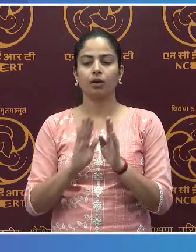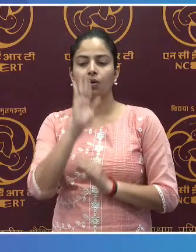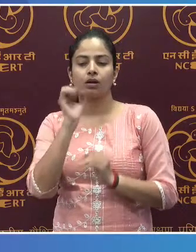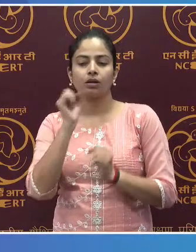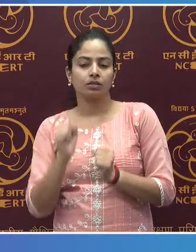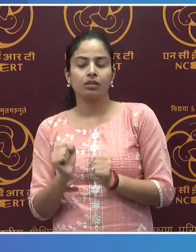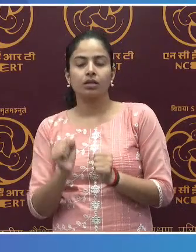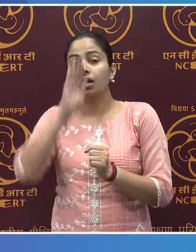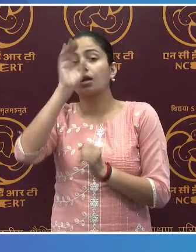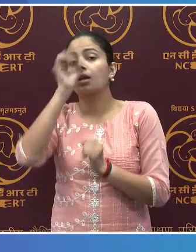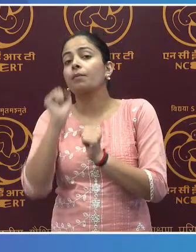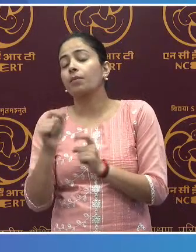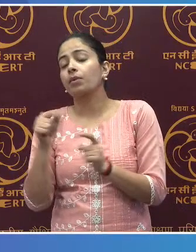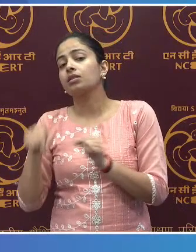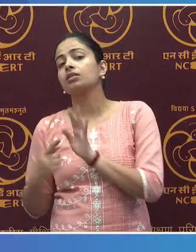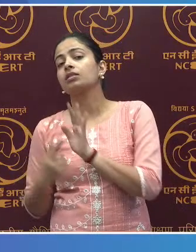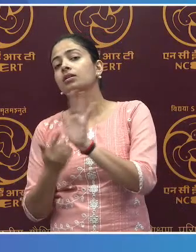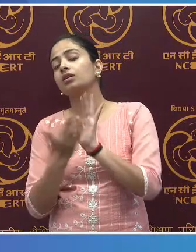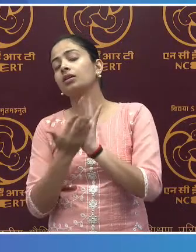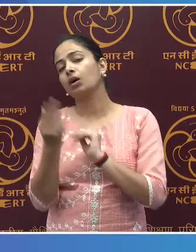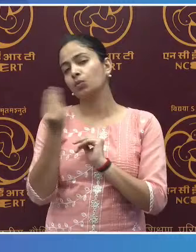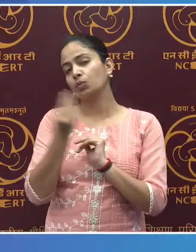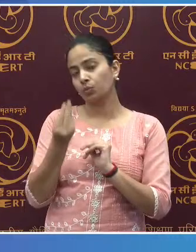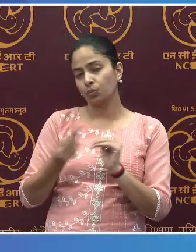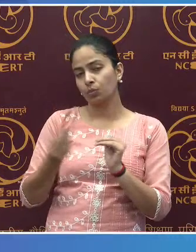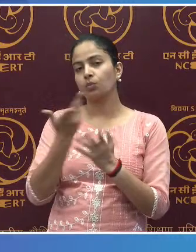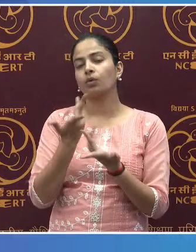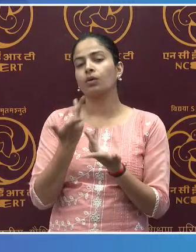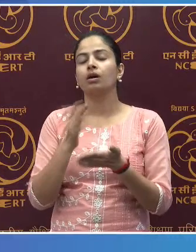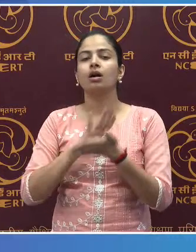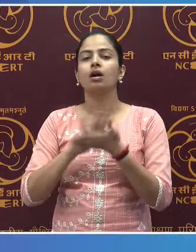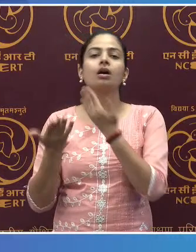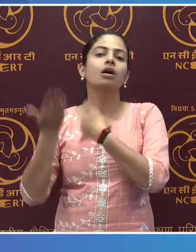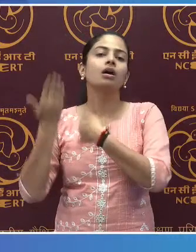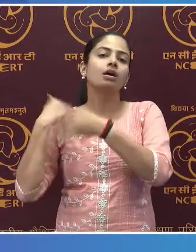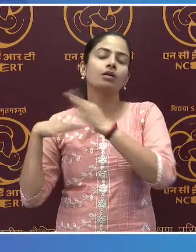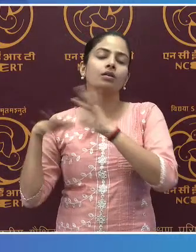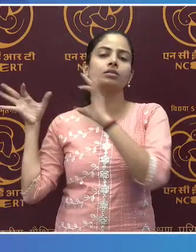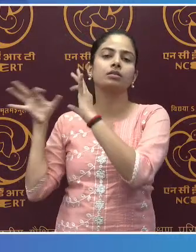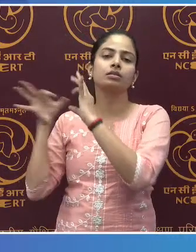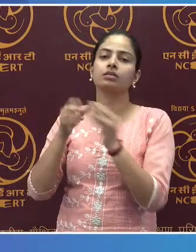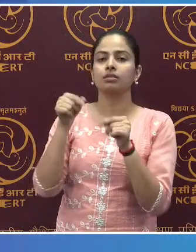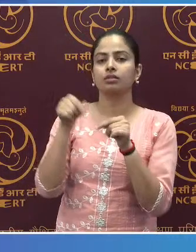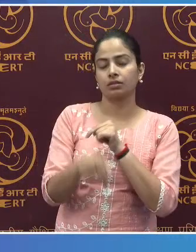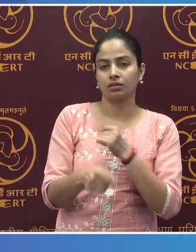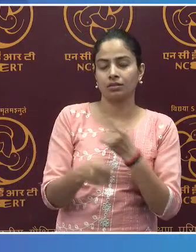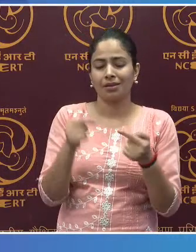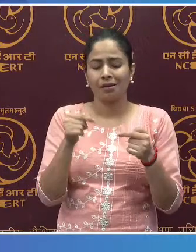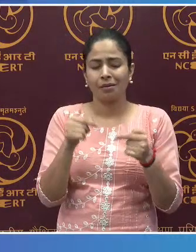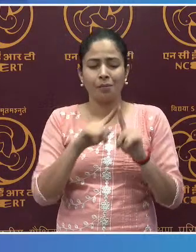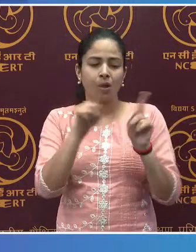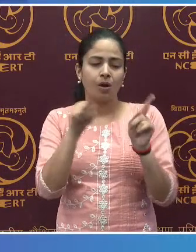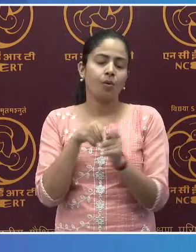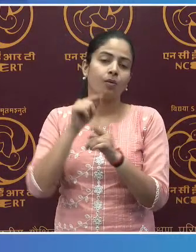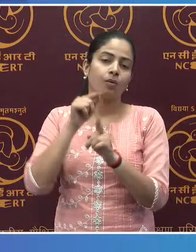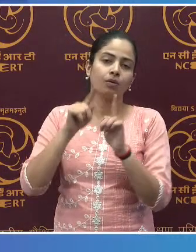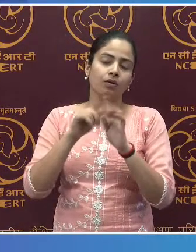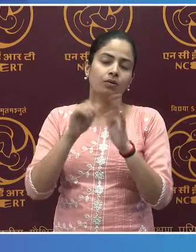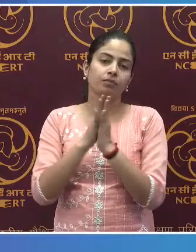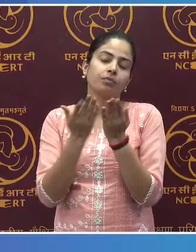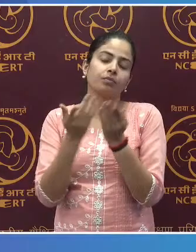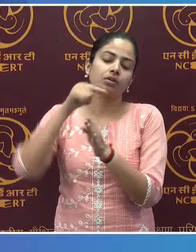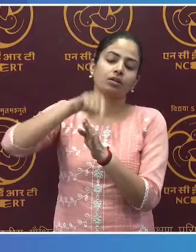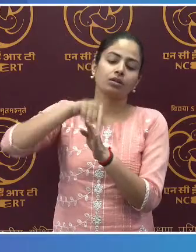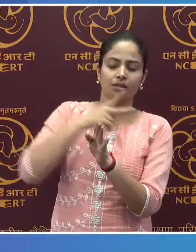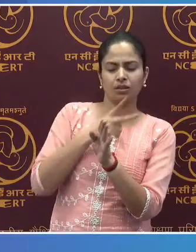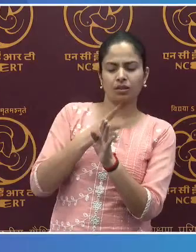you can see that really reflect the some certain of the historical dimensions. So by watching the cover to the greater extent, you